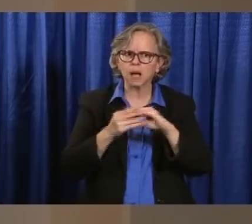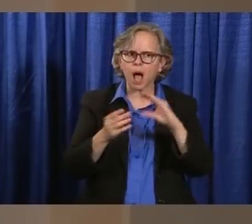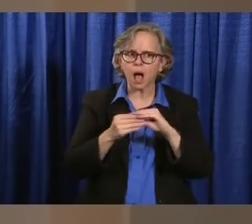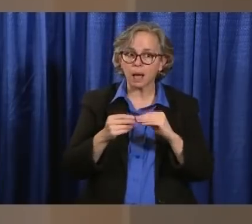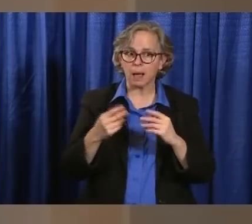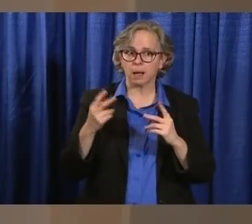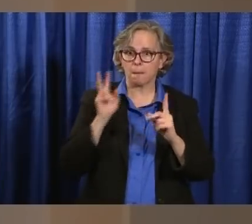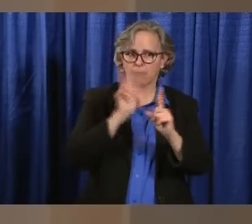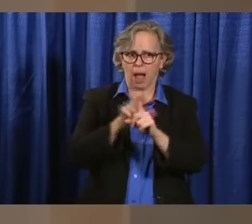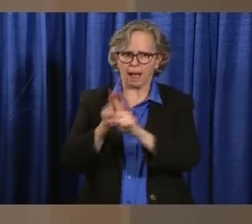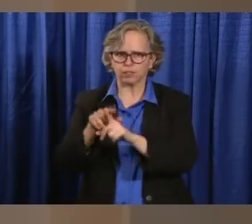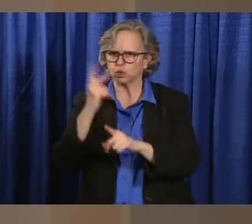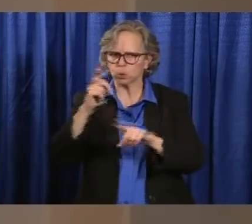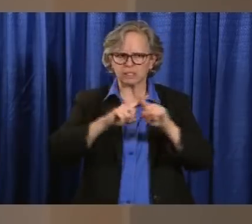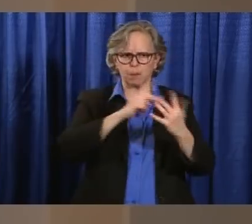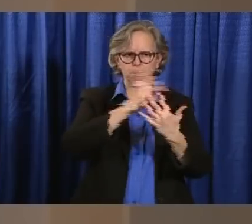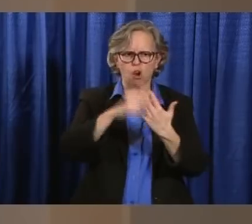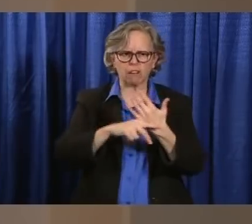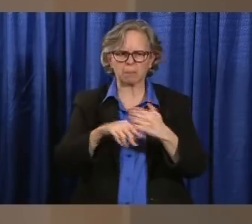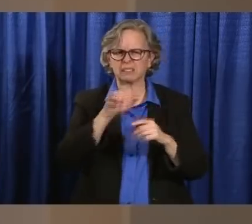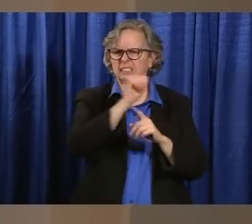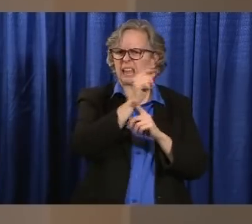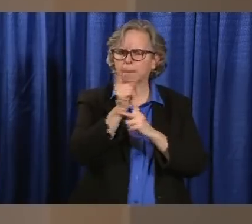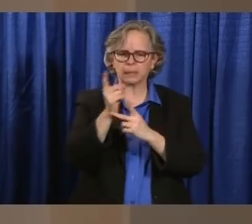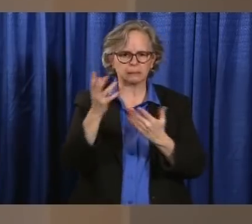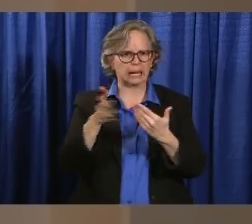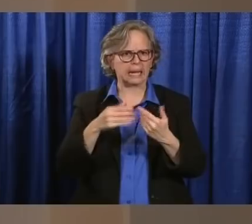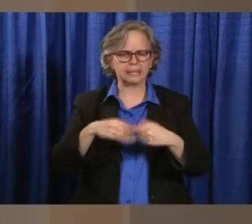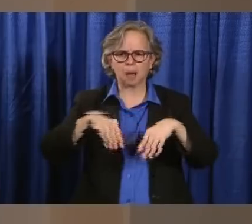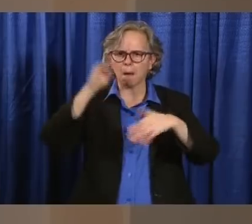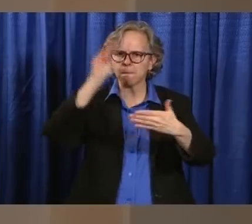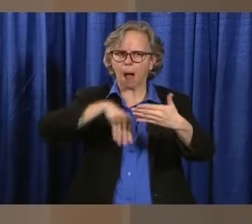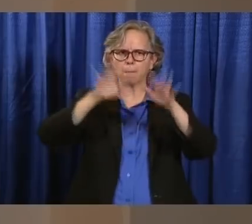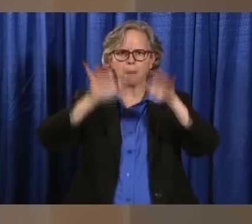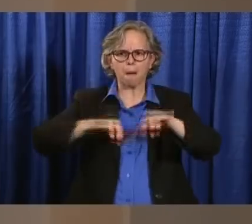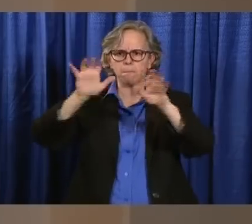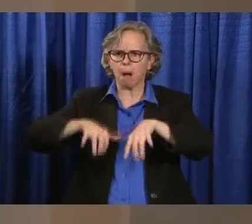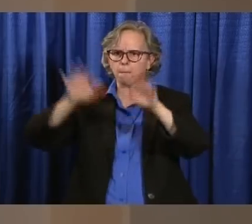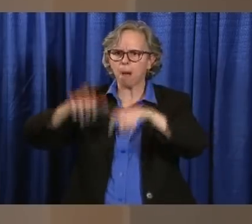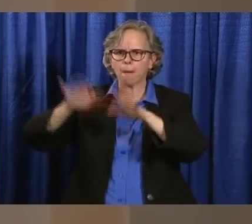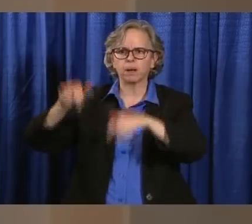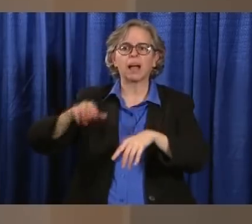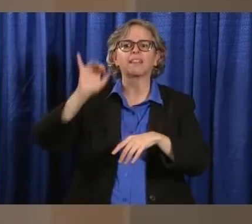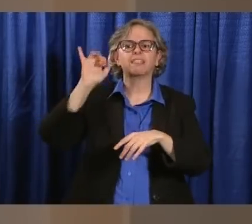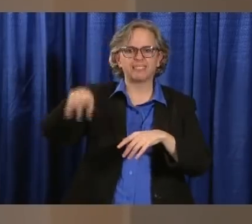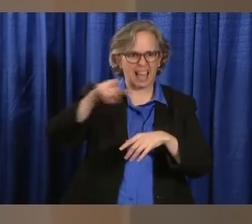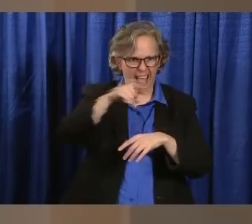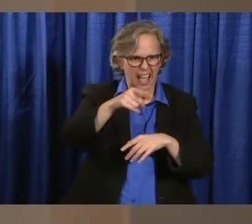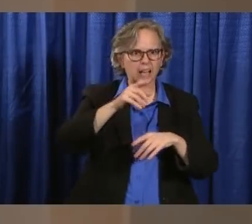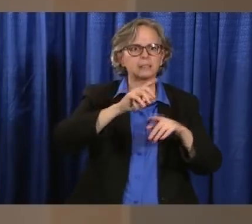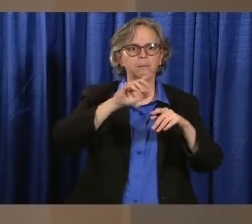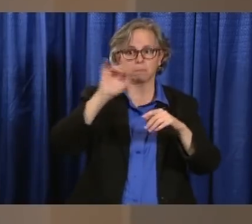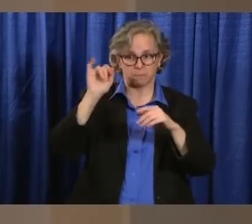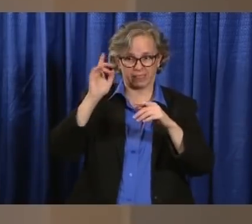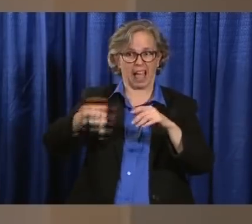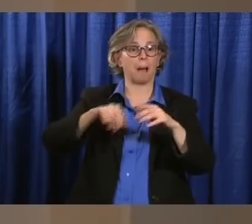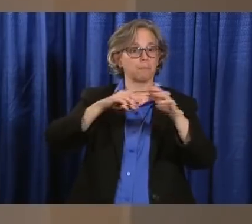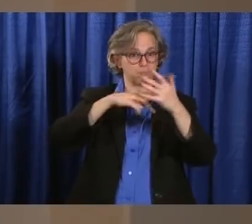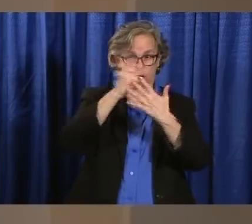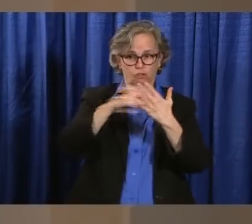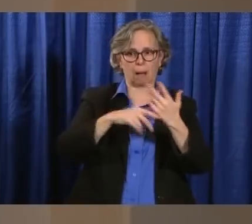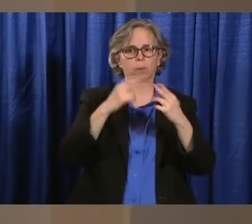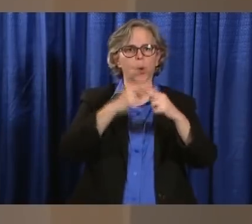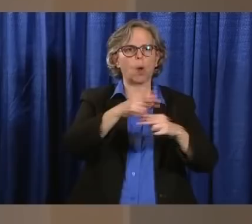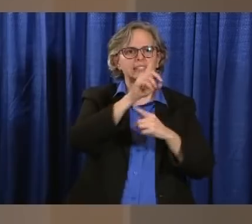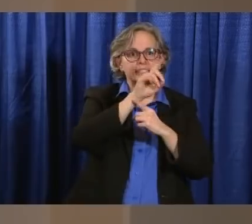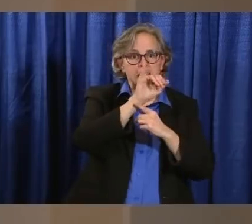minutes with each application. So no guarantees that what the experience will be for you, but it's as they described it, it's gone